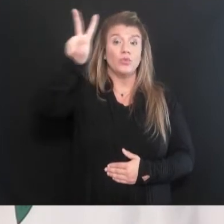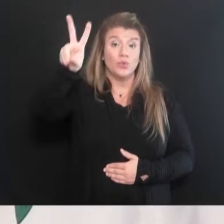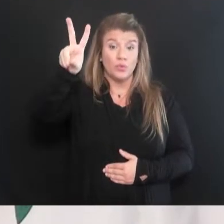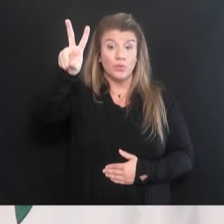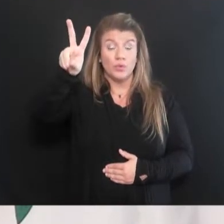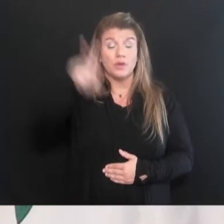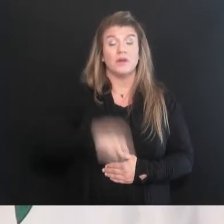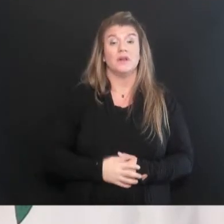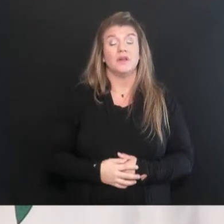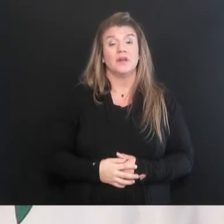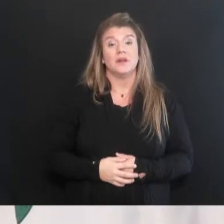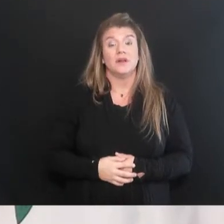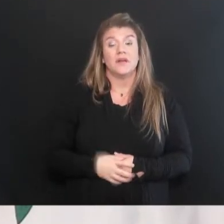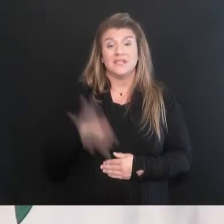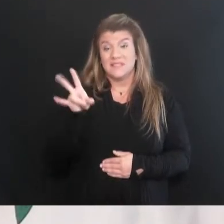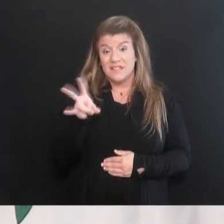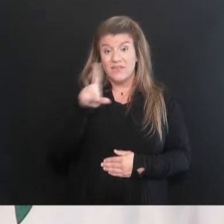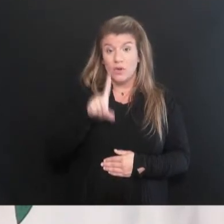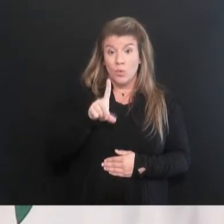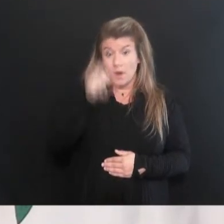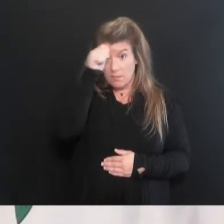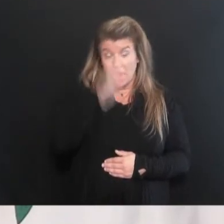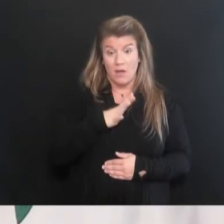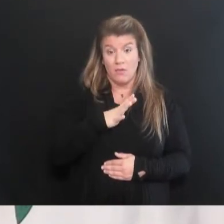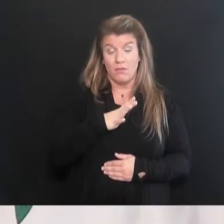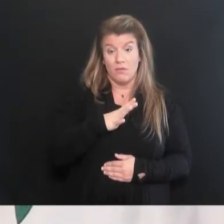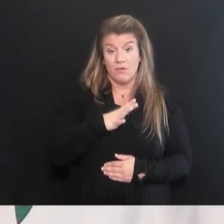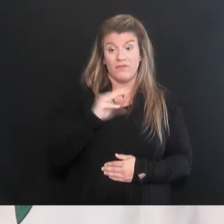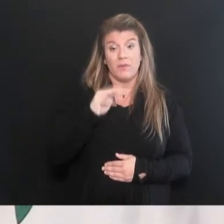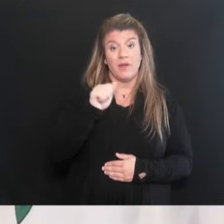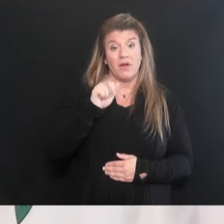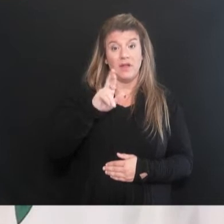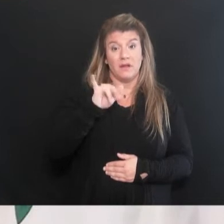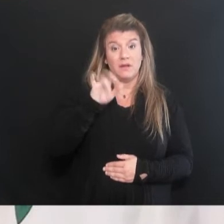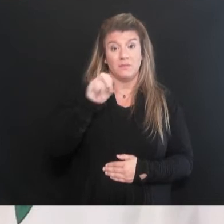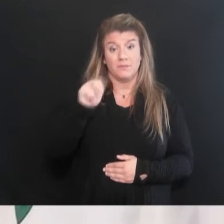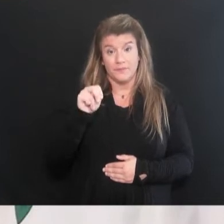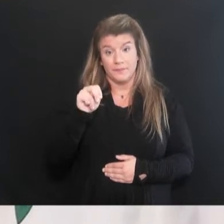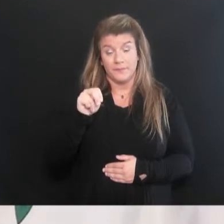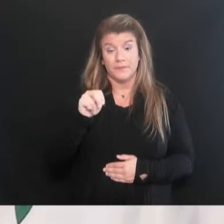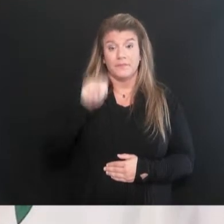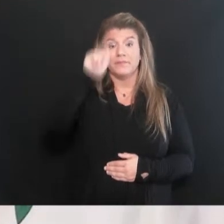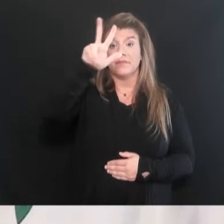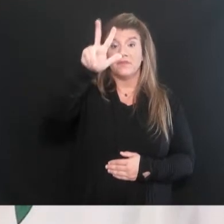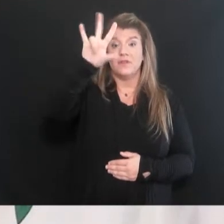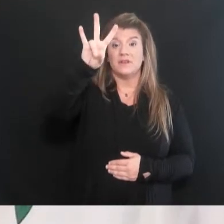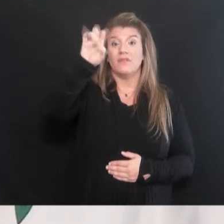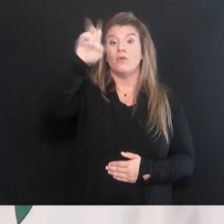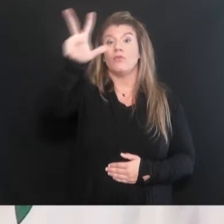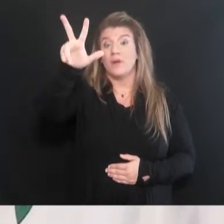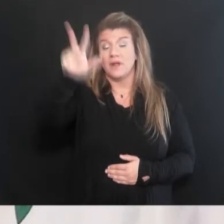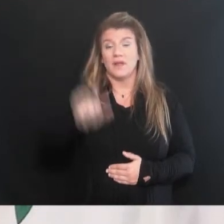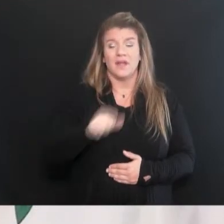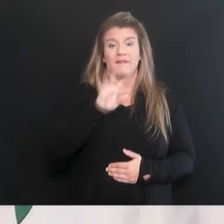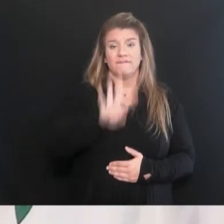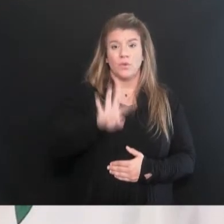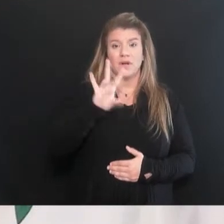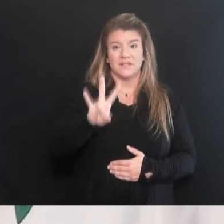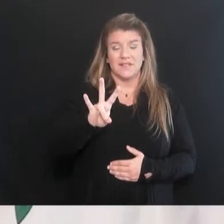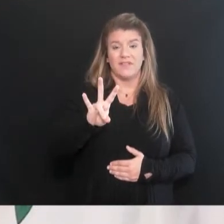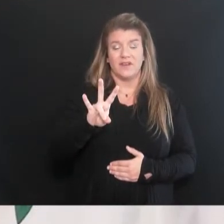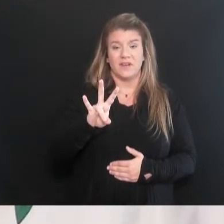death is a 71-year-old male from Marion County. The 3,703rd death is a